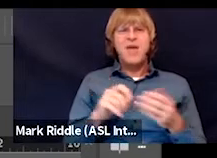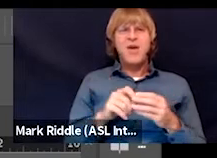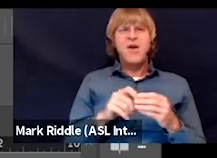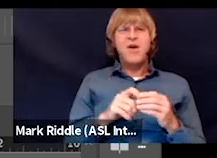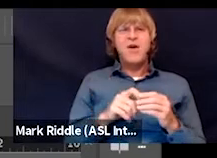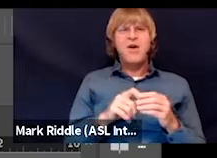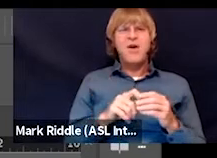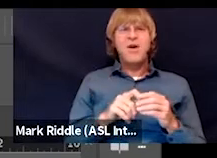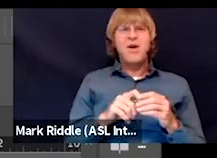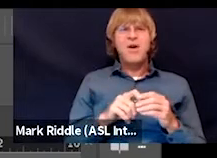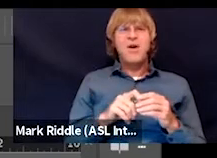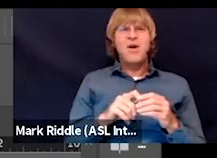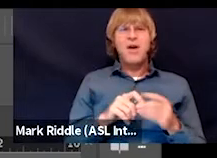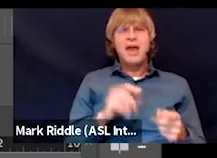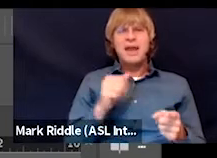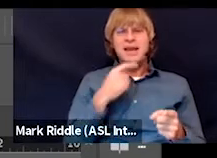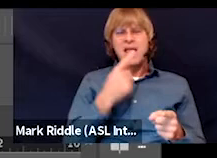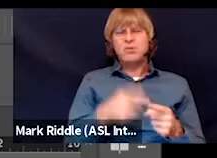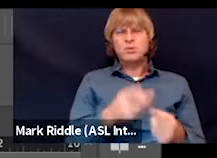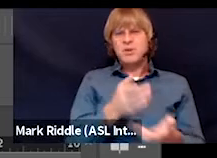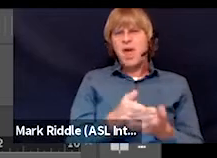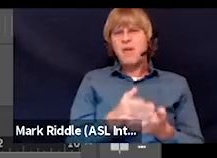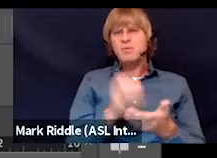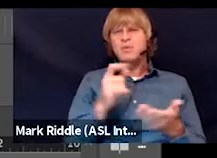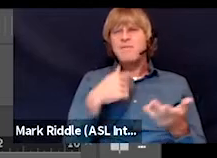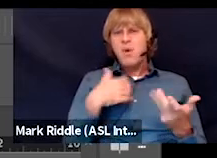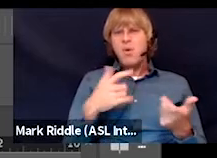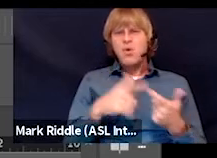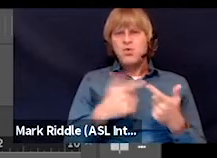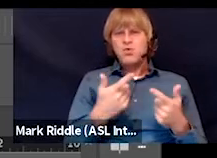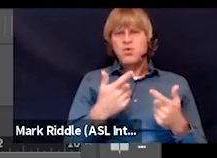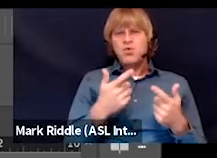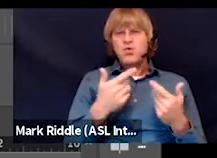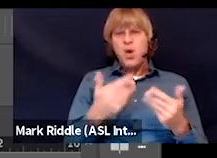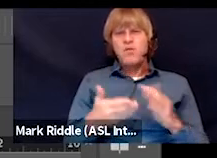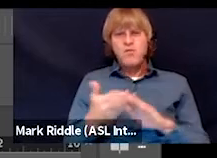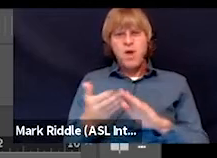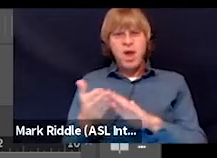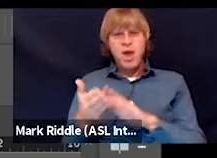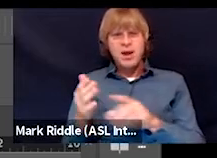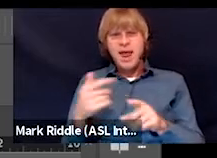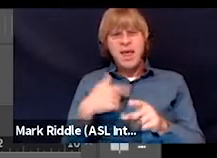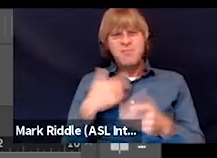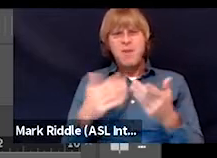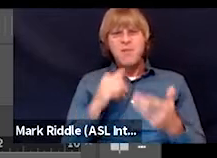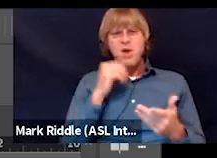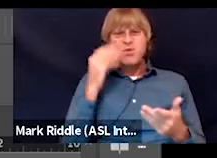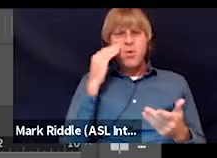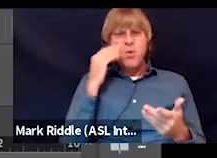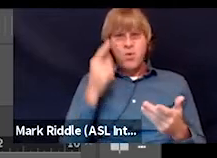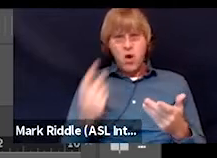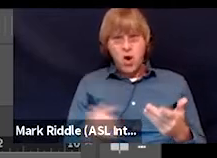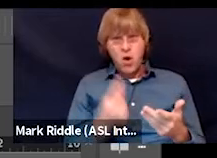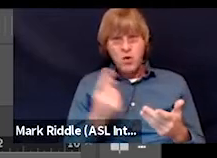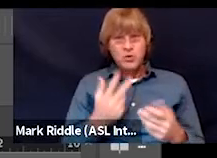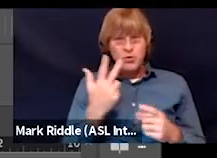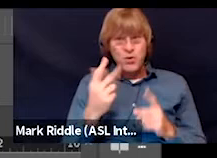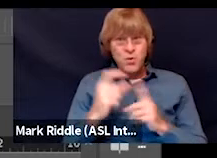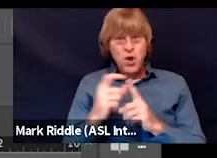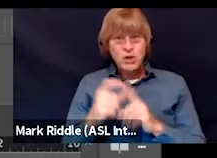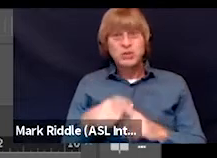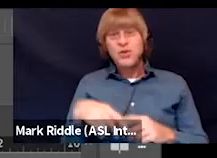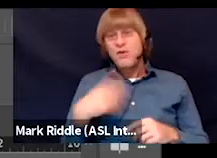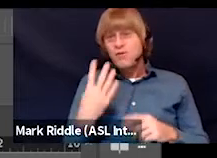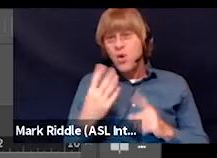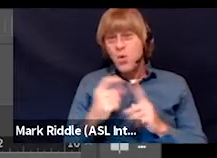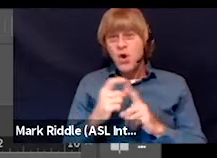and I can tell it to stop. So if I wanted to run in head, I may not know, is it always going to be 3 words? Is it going to be 4